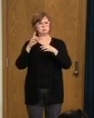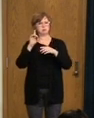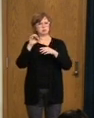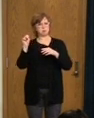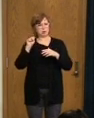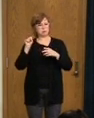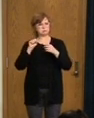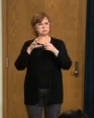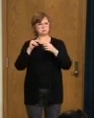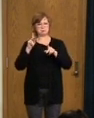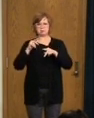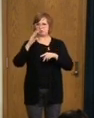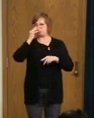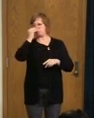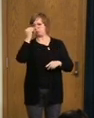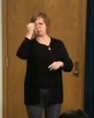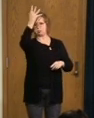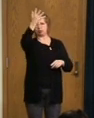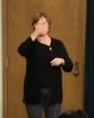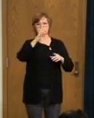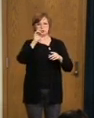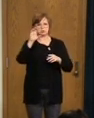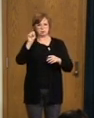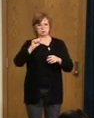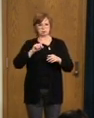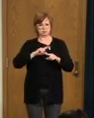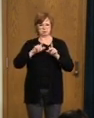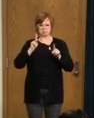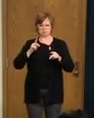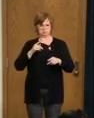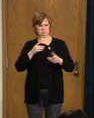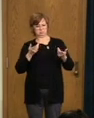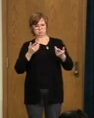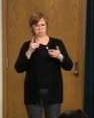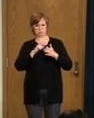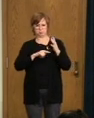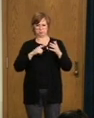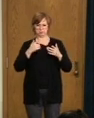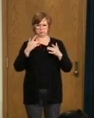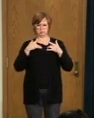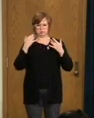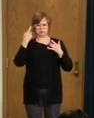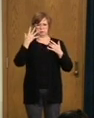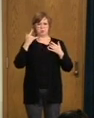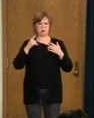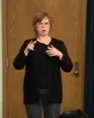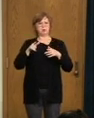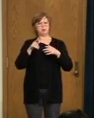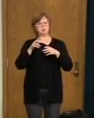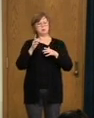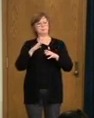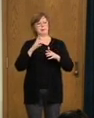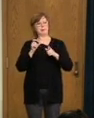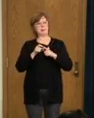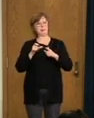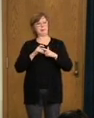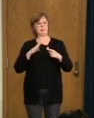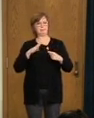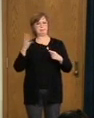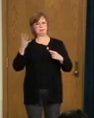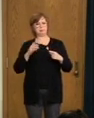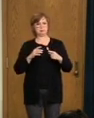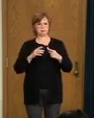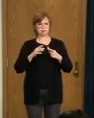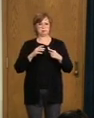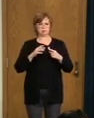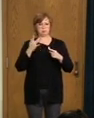orders. Many people are accusing you of not doing this for political reasons. Can you just explain to the public your choice of messaging